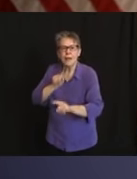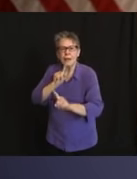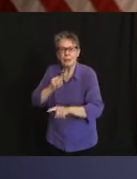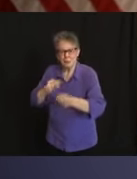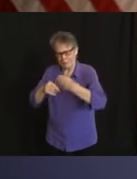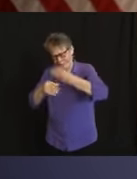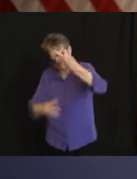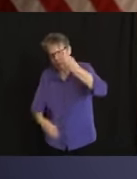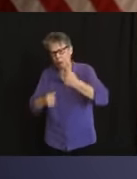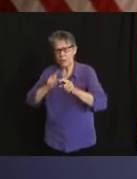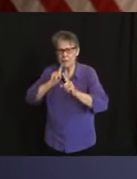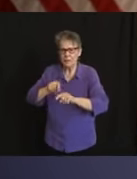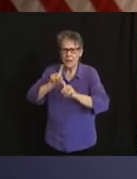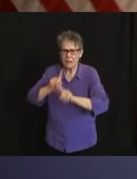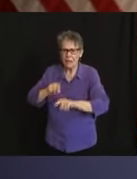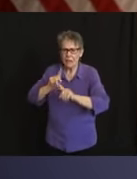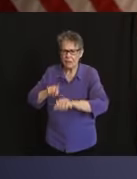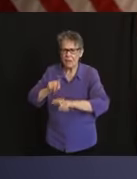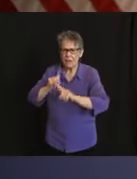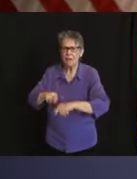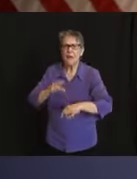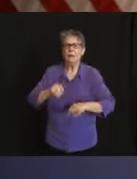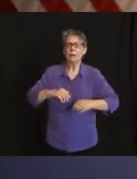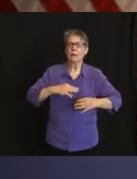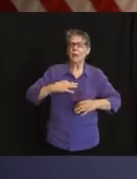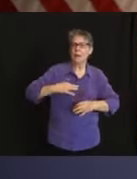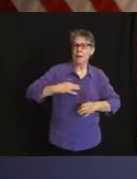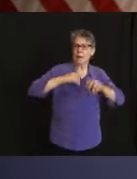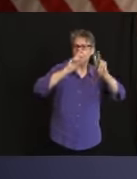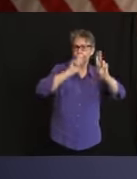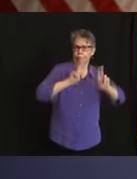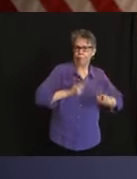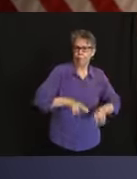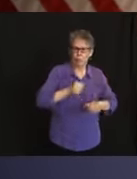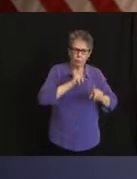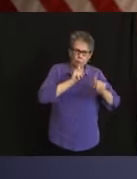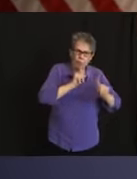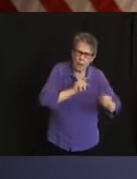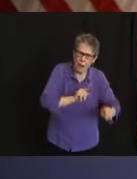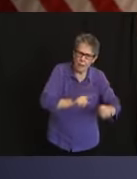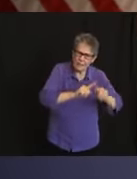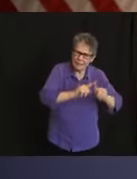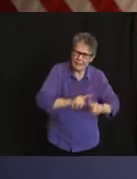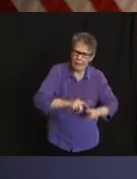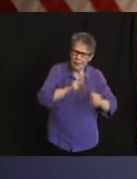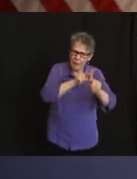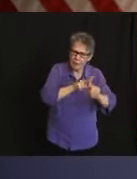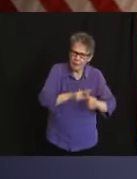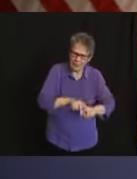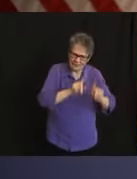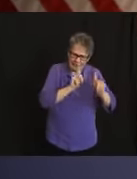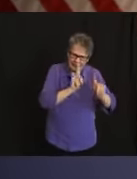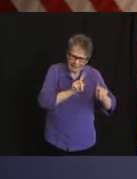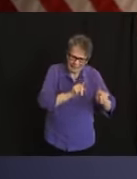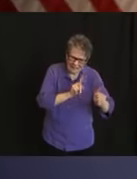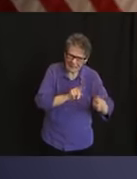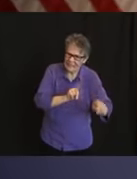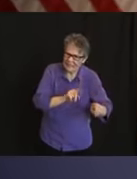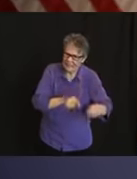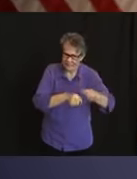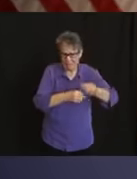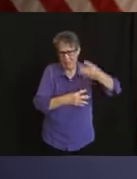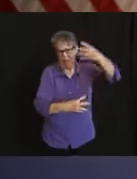meeting, Matt, I recalled a couple of things. One is they had been through 60% of the claims as of Monday and hope to be at 80% by